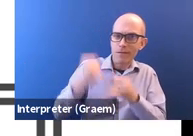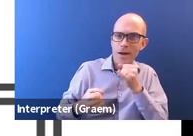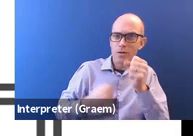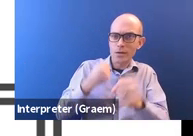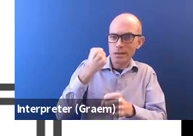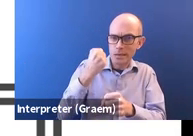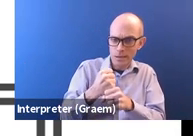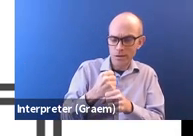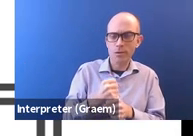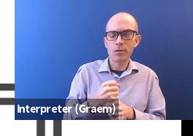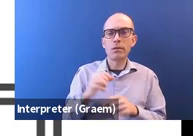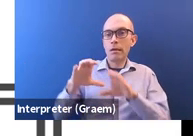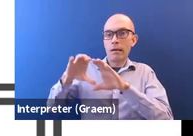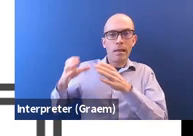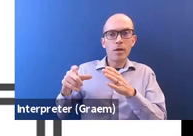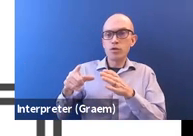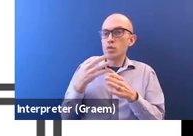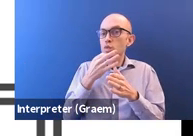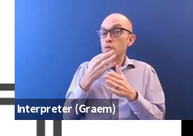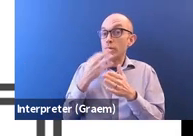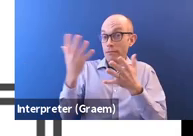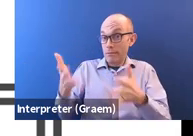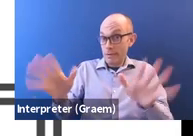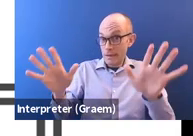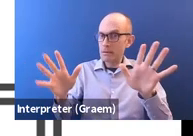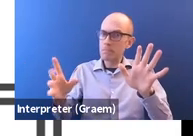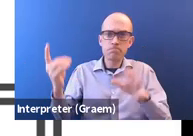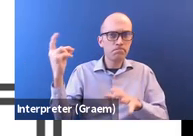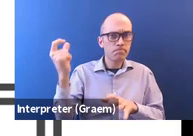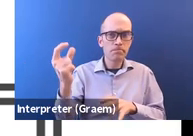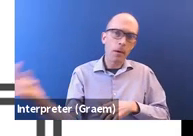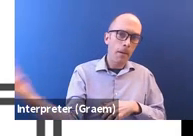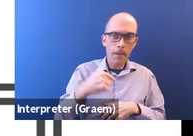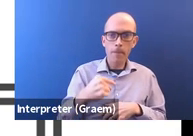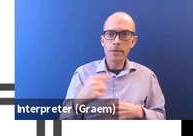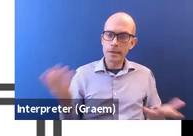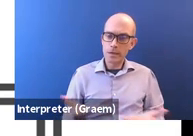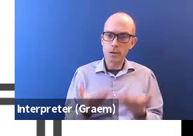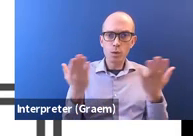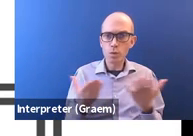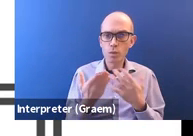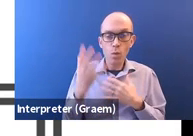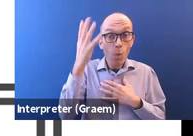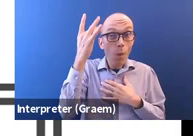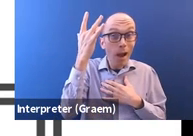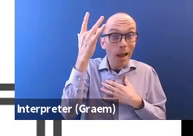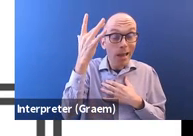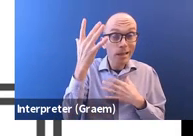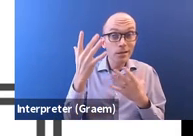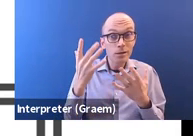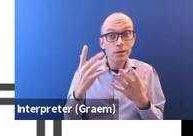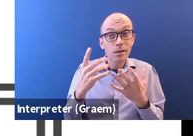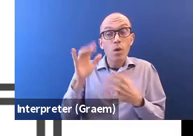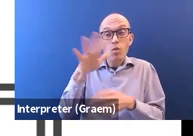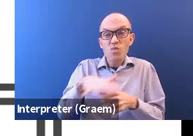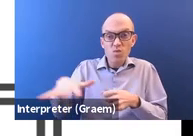with that class, get in here as quick as possible. And the reason why we do that, or I'll give you the tip to do that, is about that's about the time we're buying books